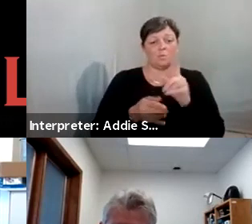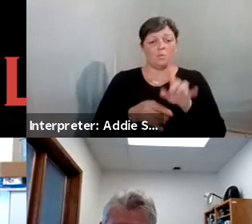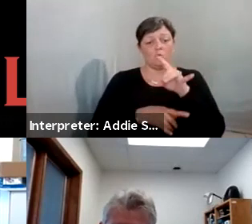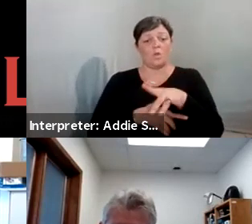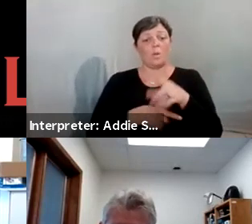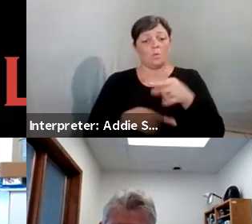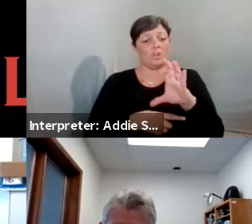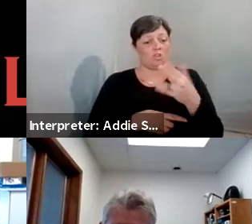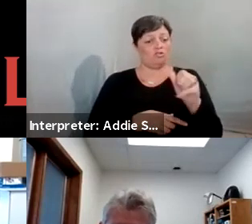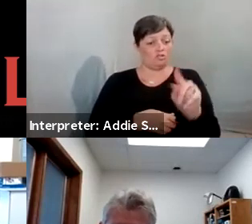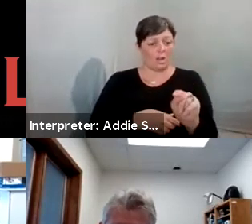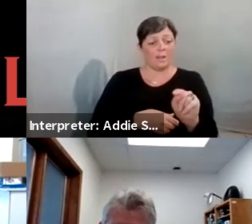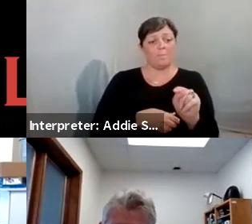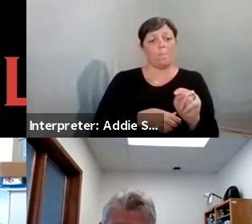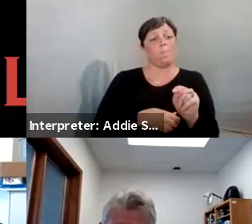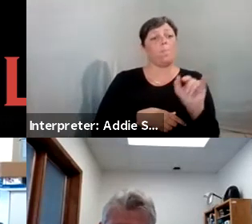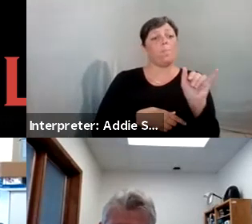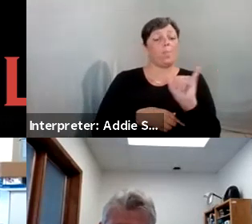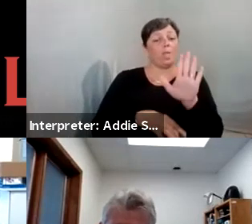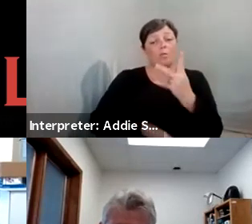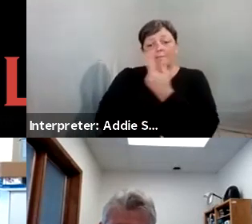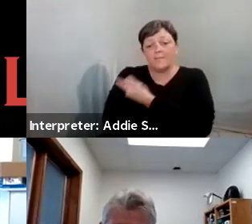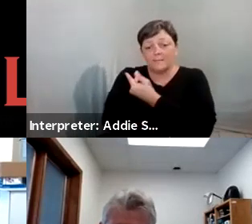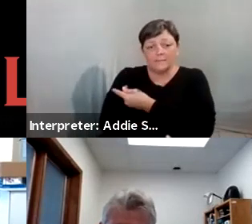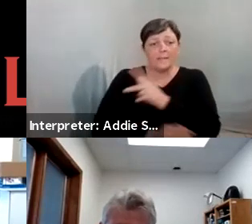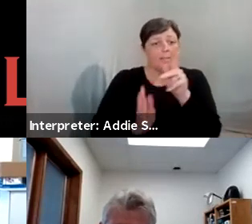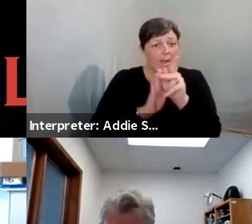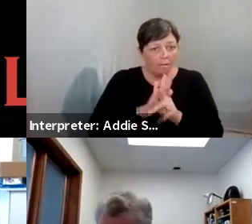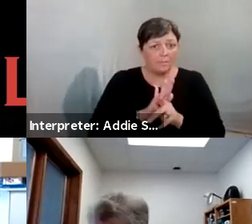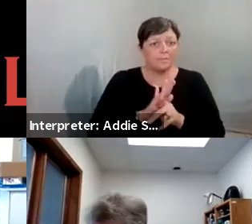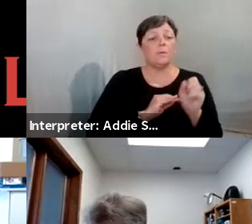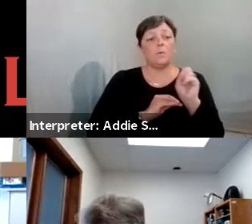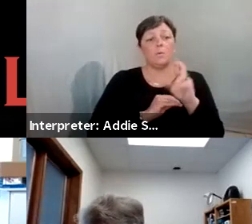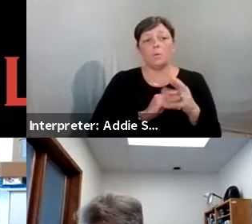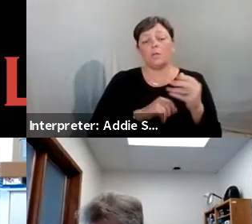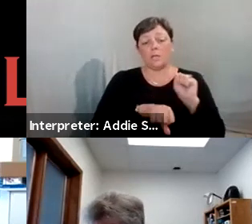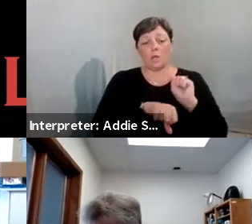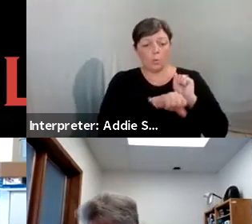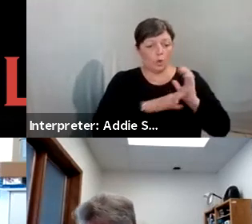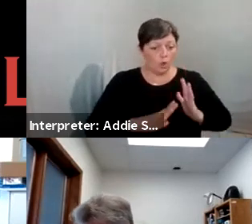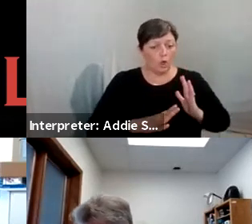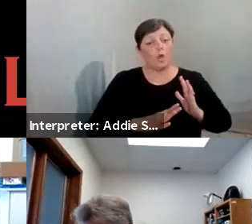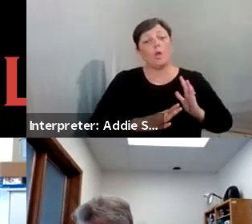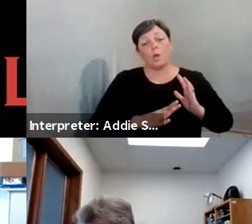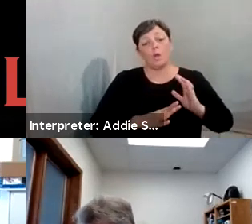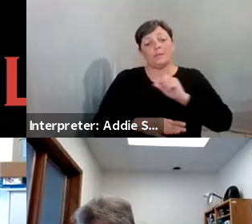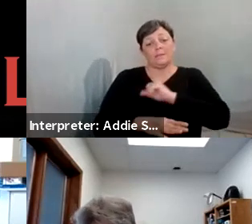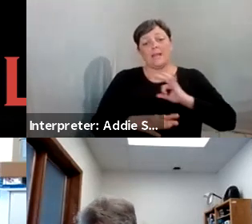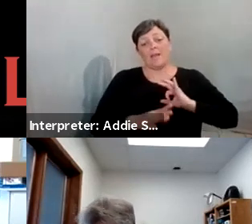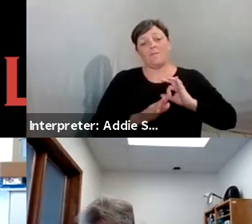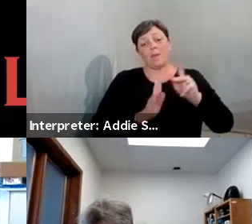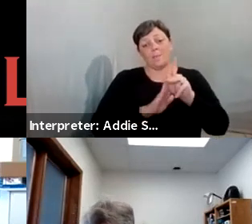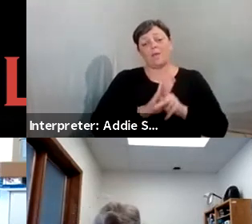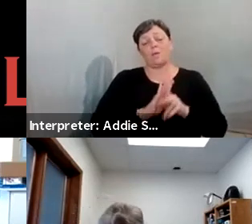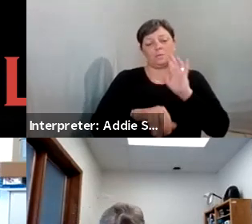chat today, as far as your vaccine policies or employee policies, we'll probably put there as well so